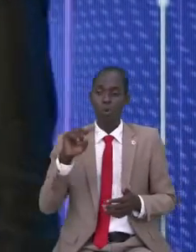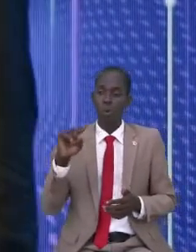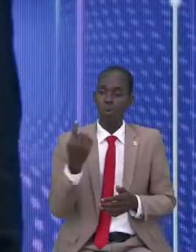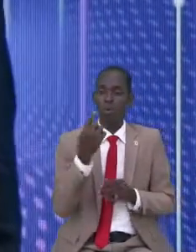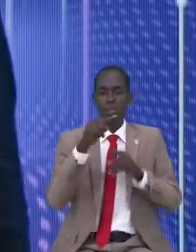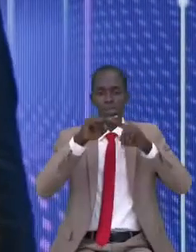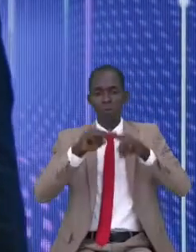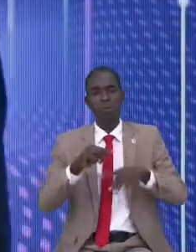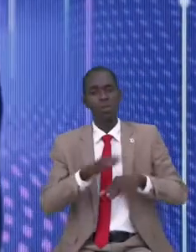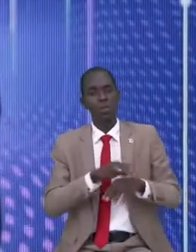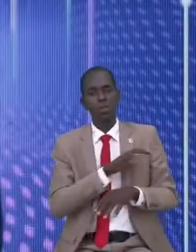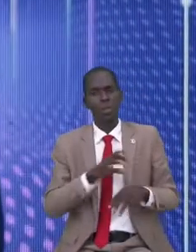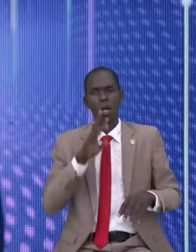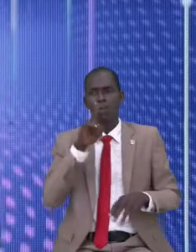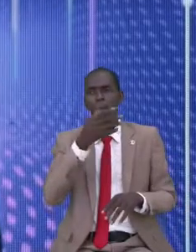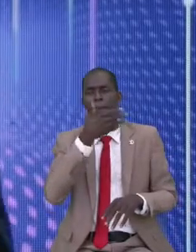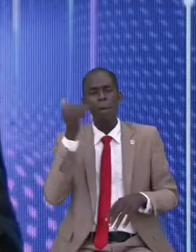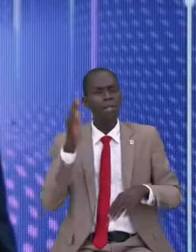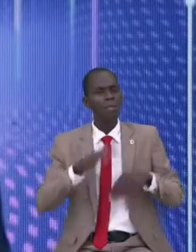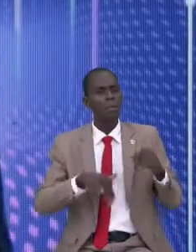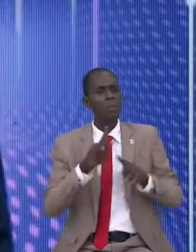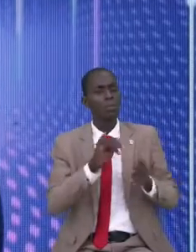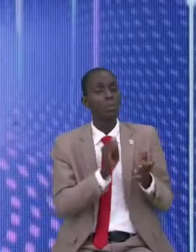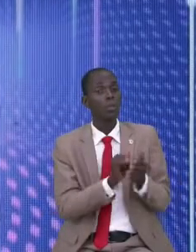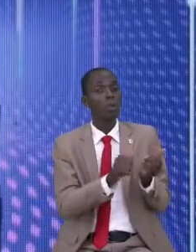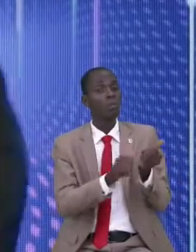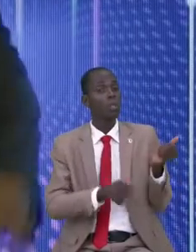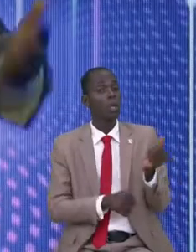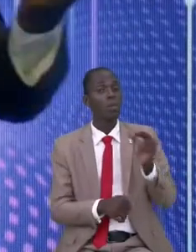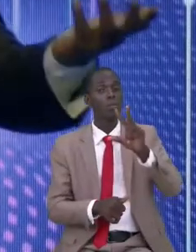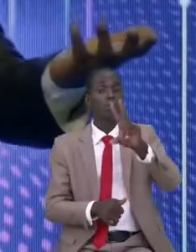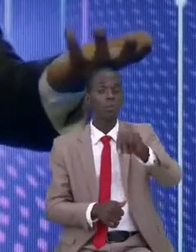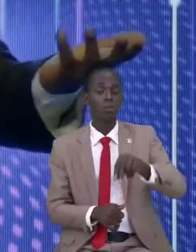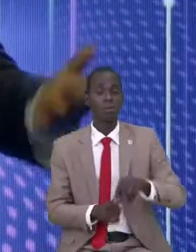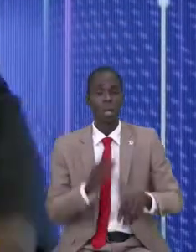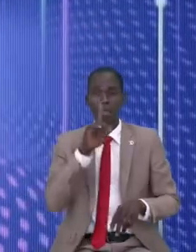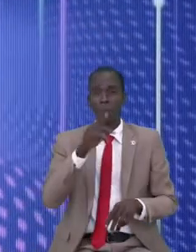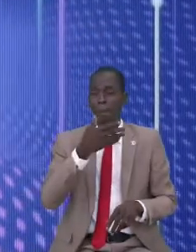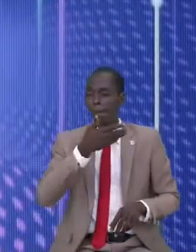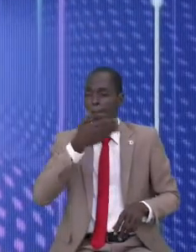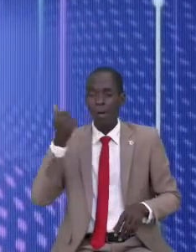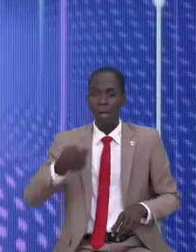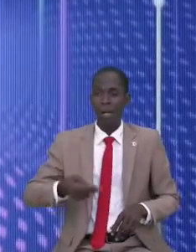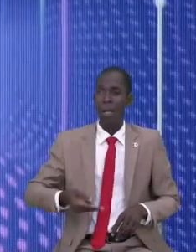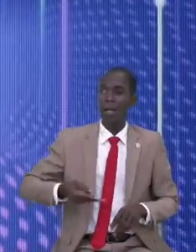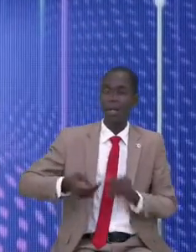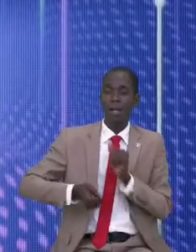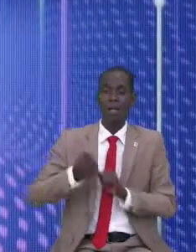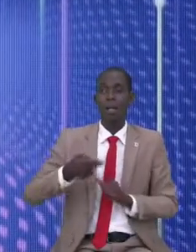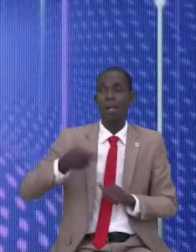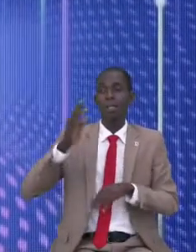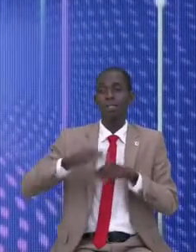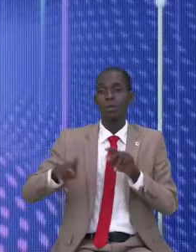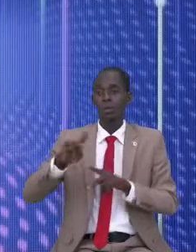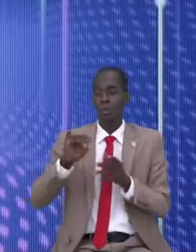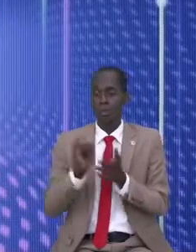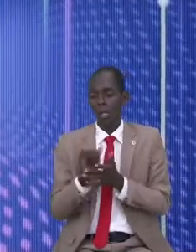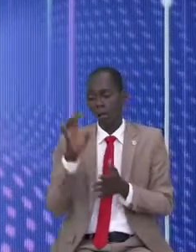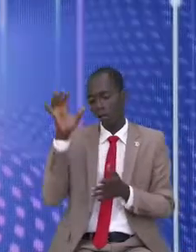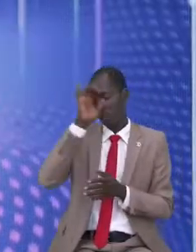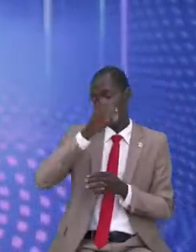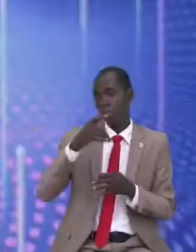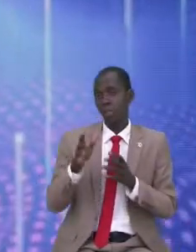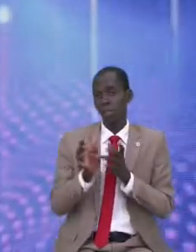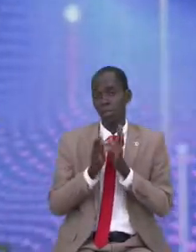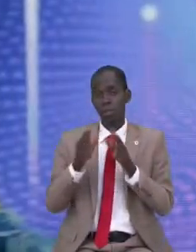you better than those who are backsliding? Not at all. Are you higher than those who have missed their steps? Not